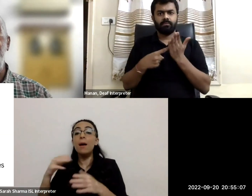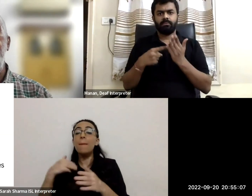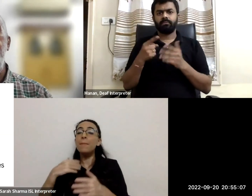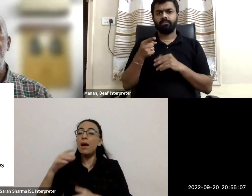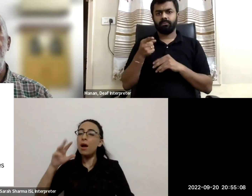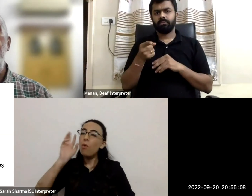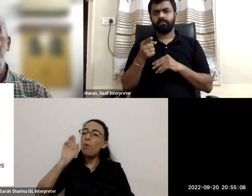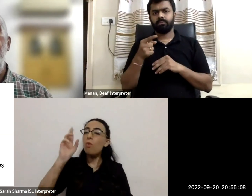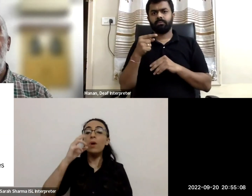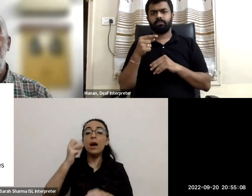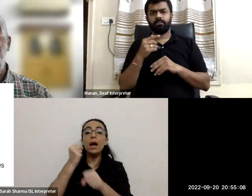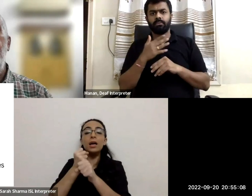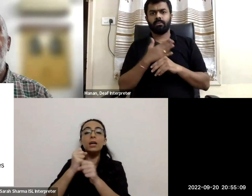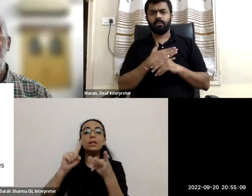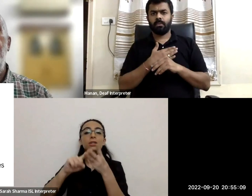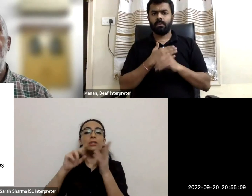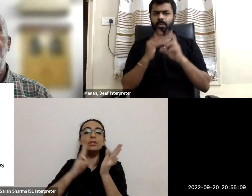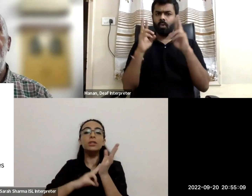in Geneva.